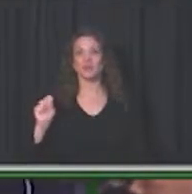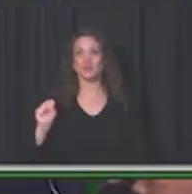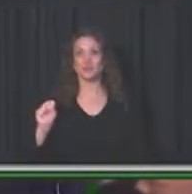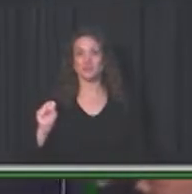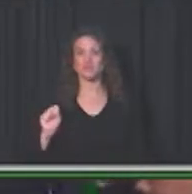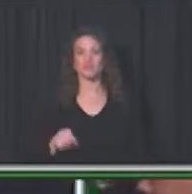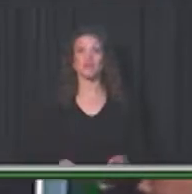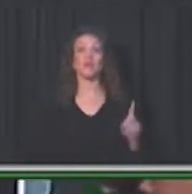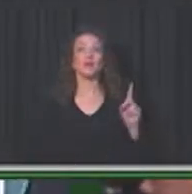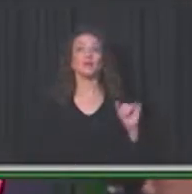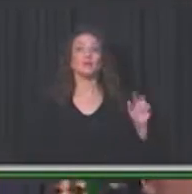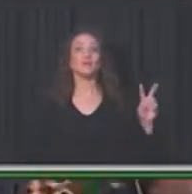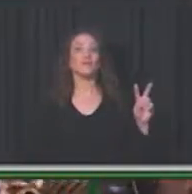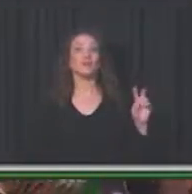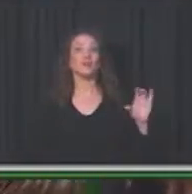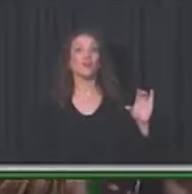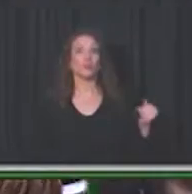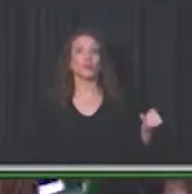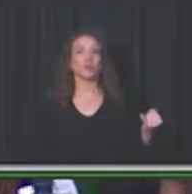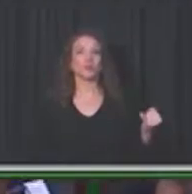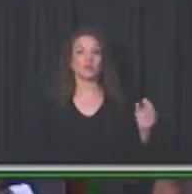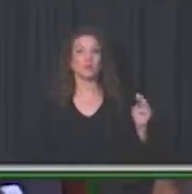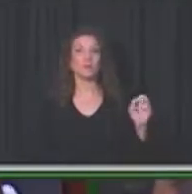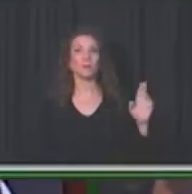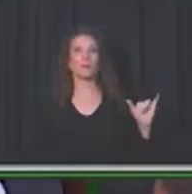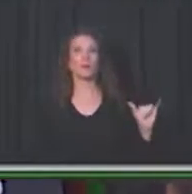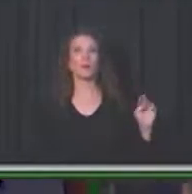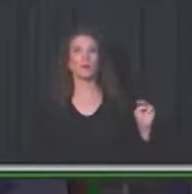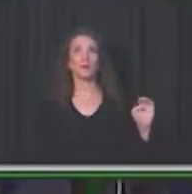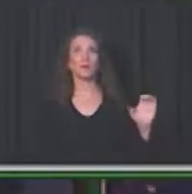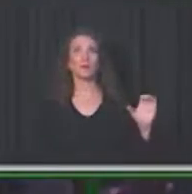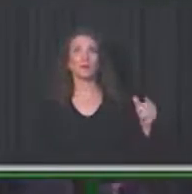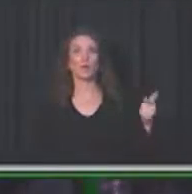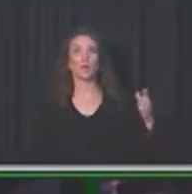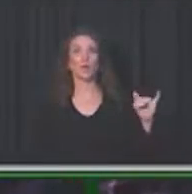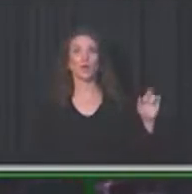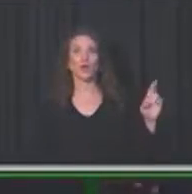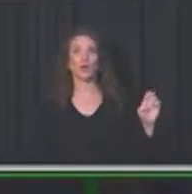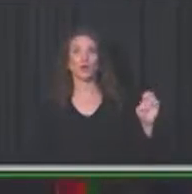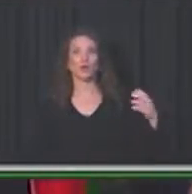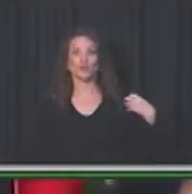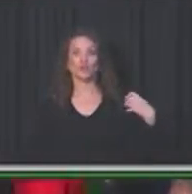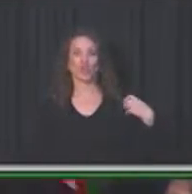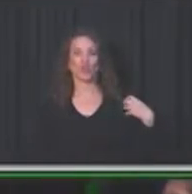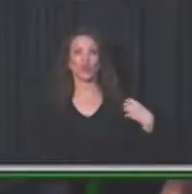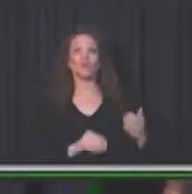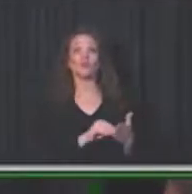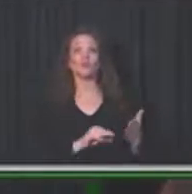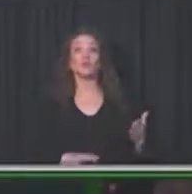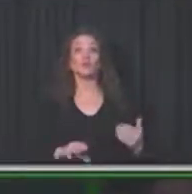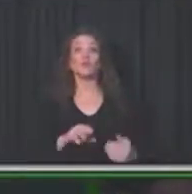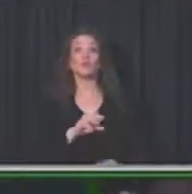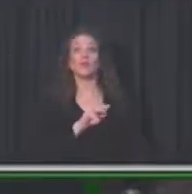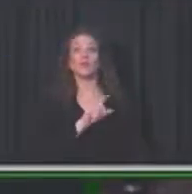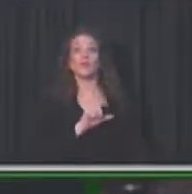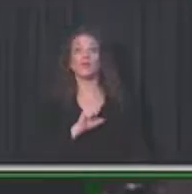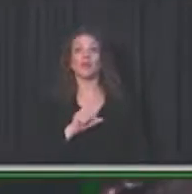Division of Criminal Justice, Mary McGuire, Chair. Olesa Novashiloa.